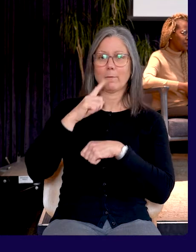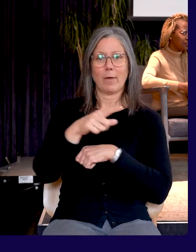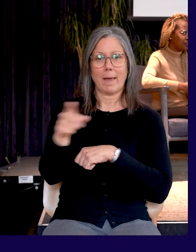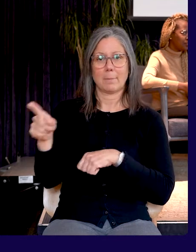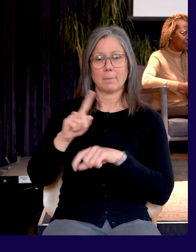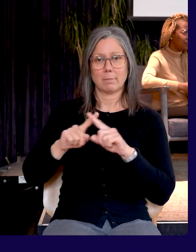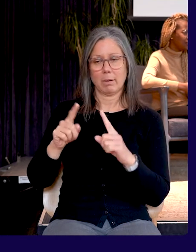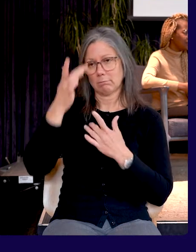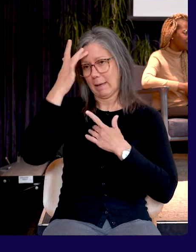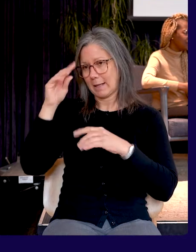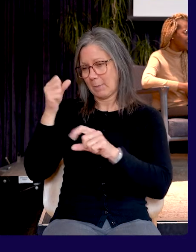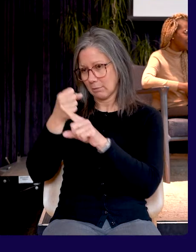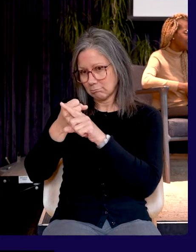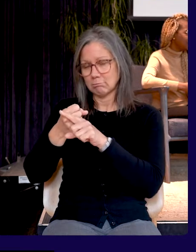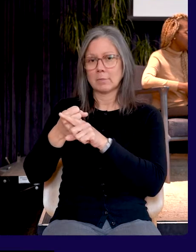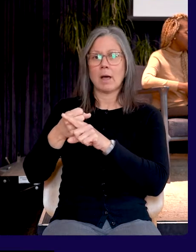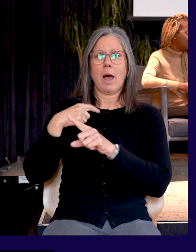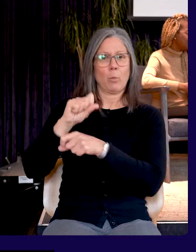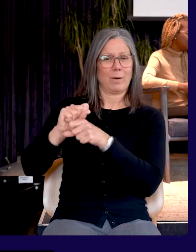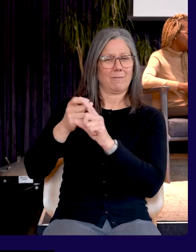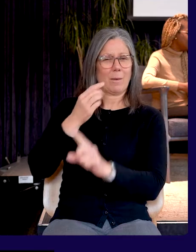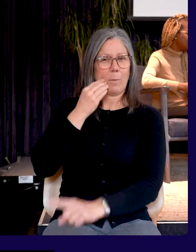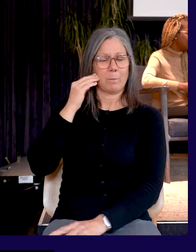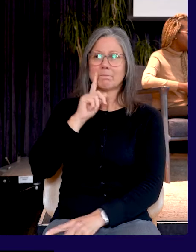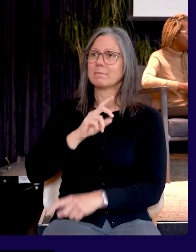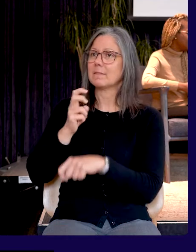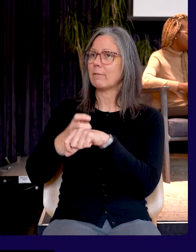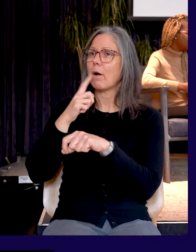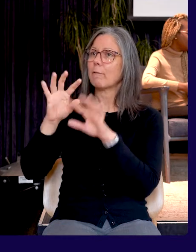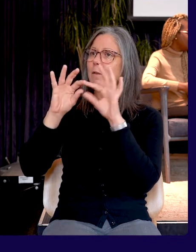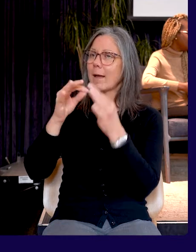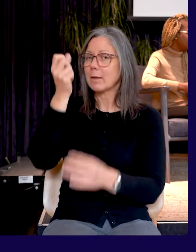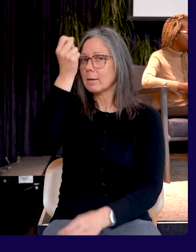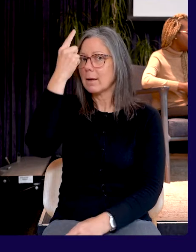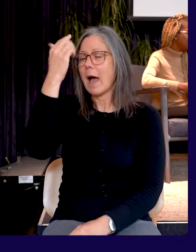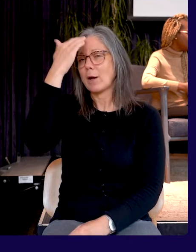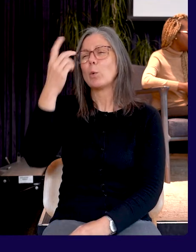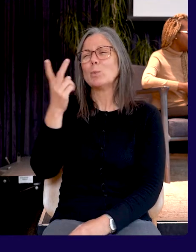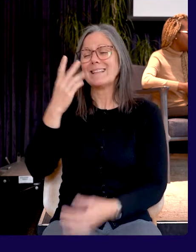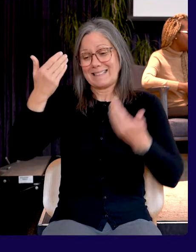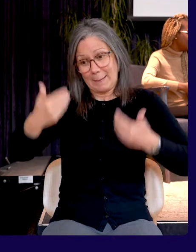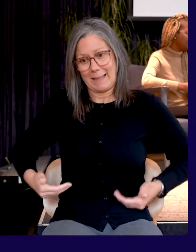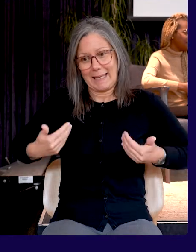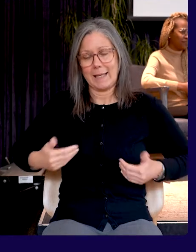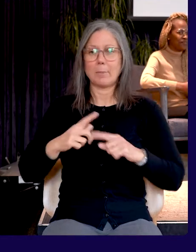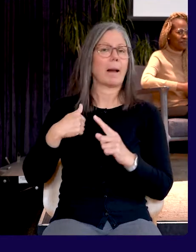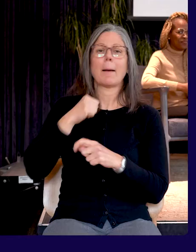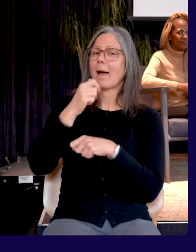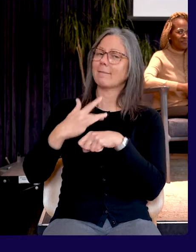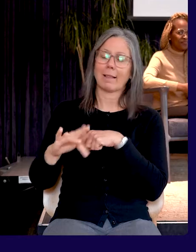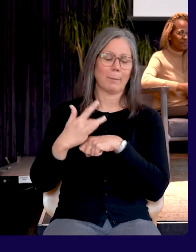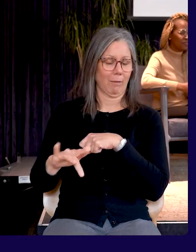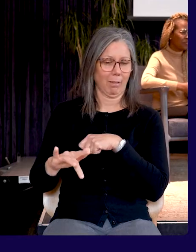the pandemic hit. I'm now working in my home, and it was so difficult to get my family to understand. I know you see me, but I am unavailable. And